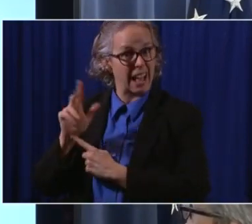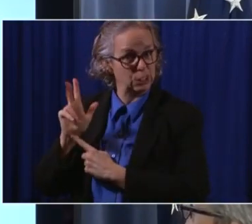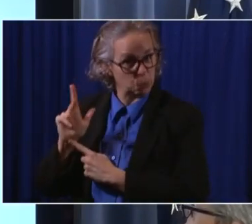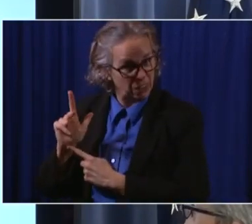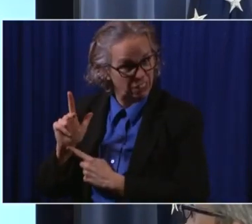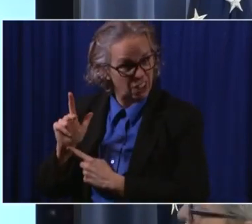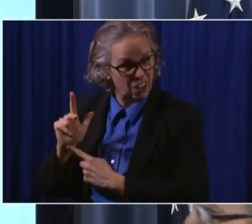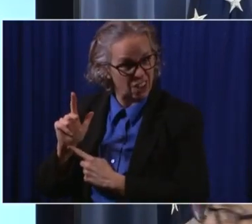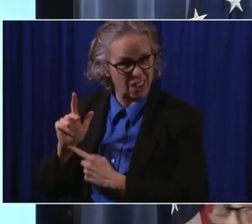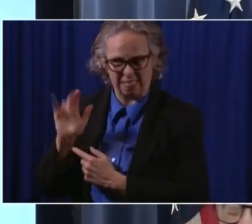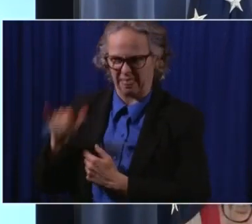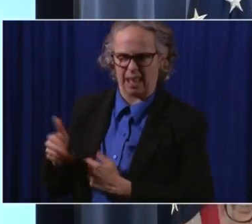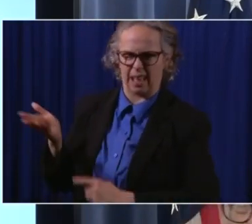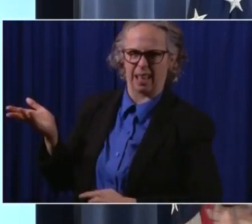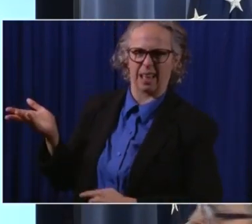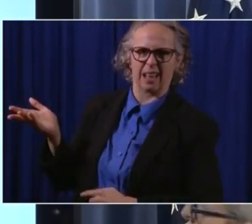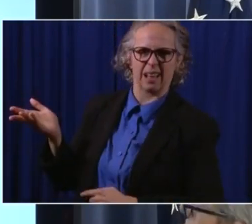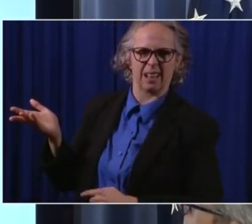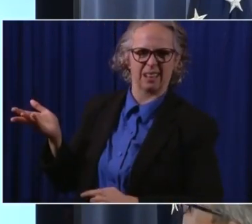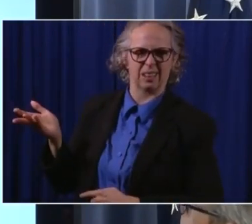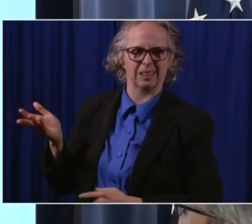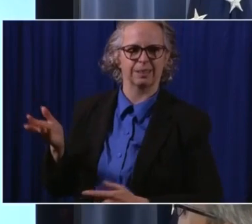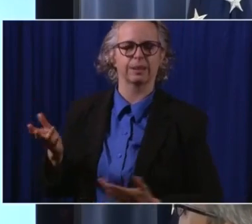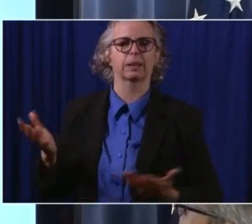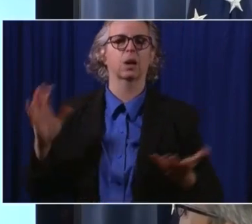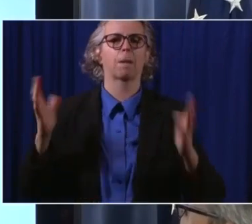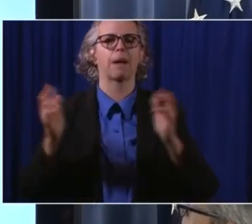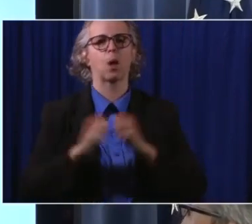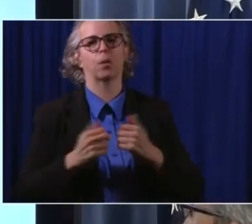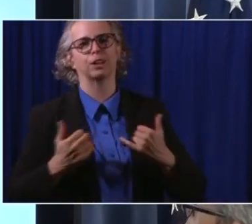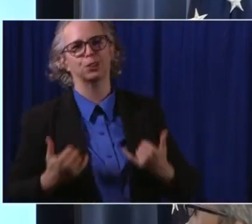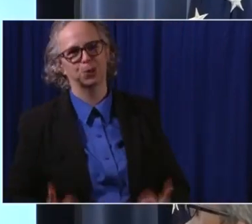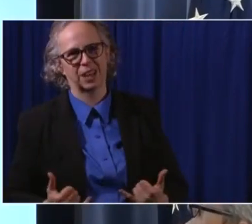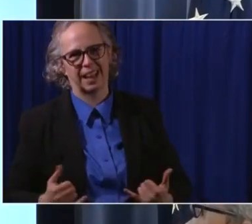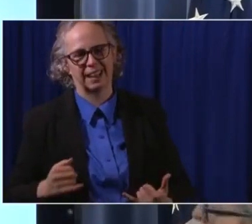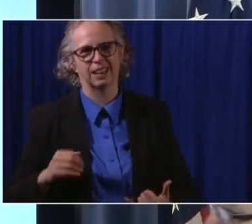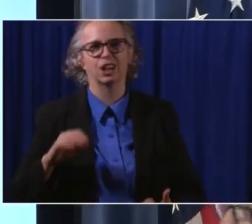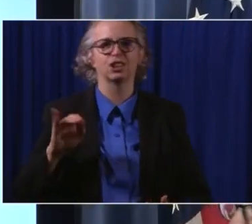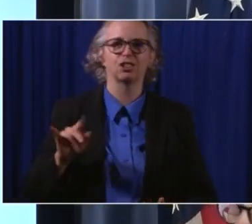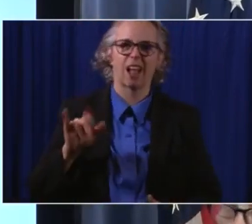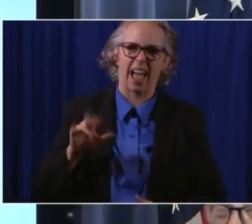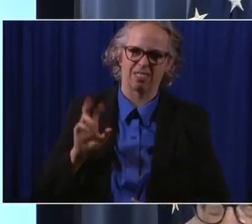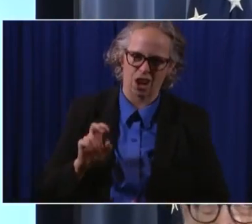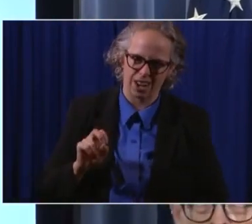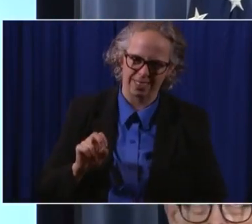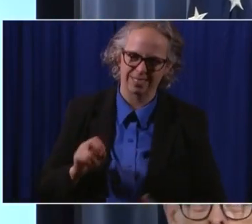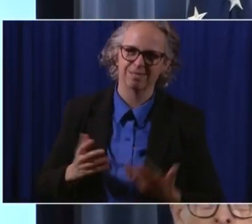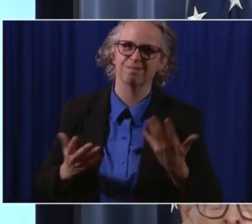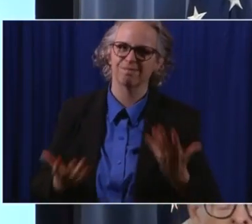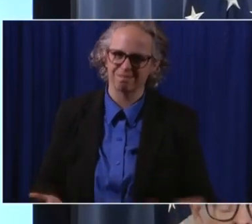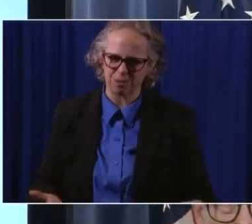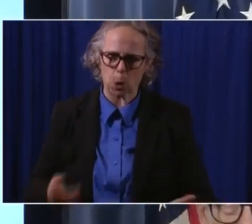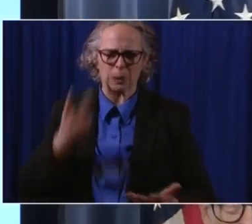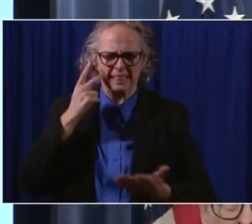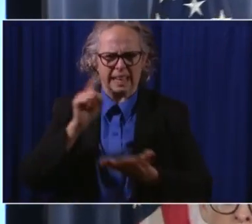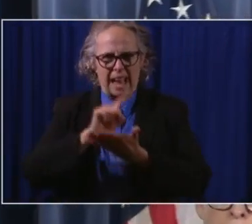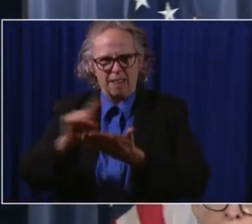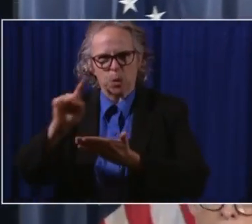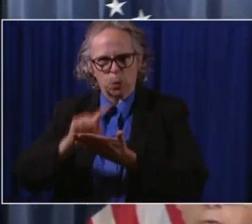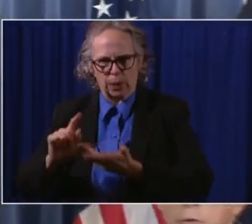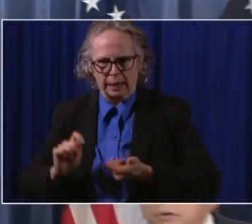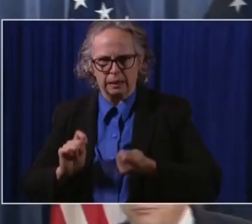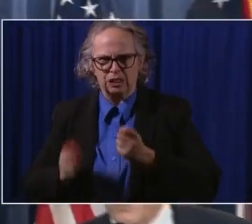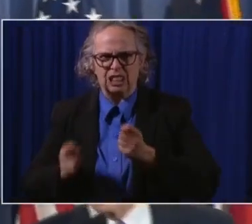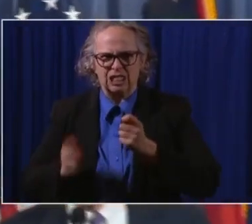And let's go from 23rd to the present then. So you can see the change. Again, some good news and bad